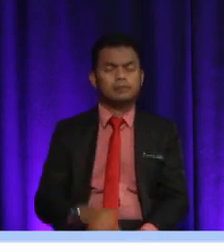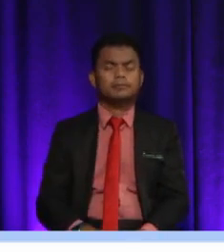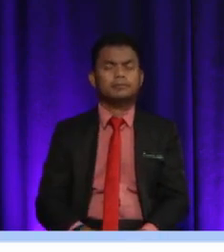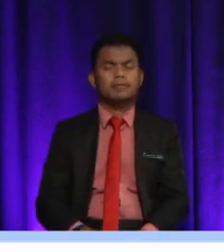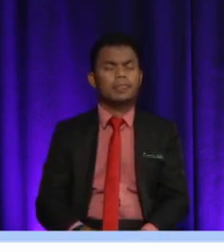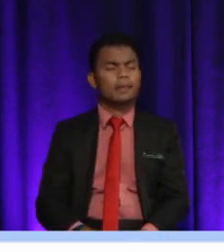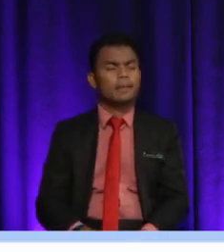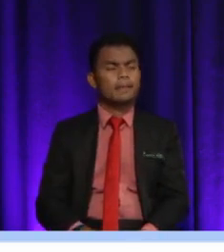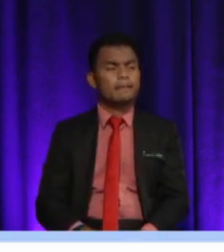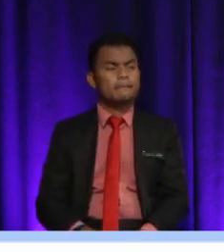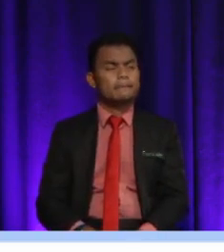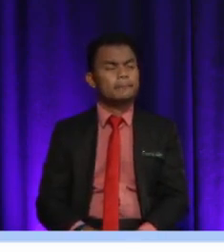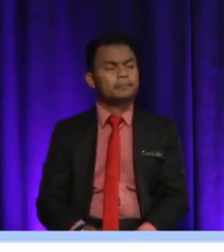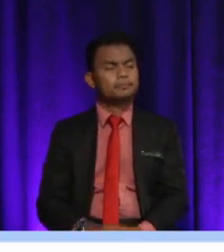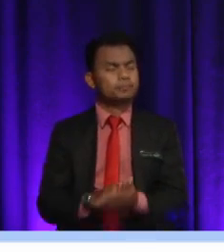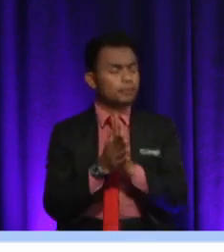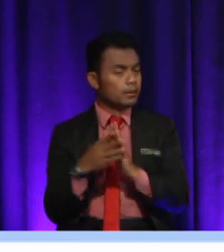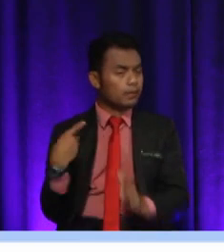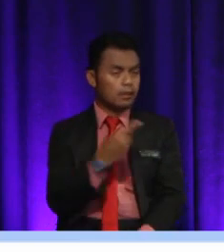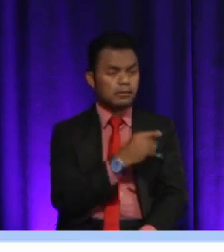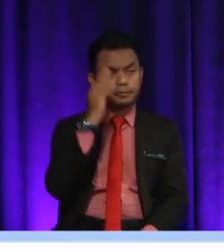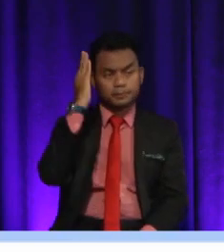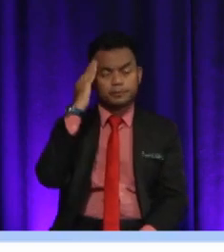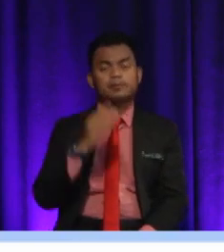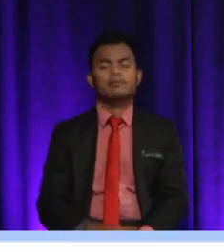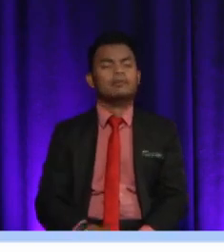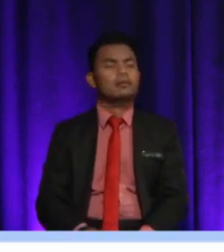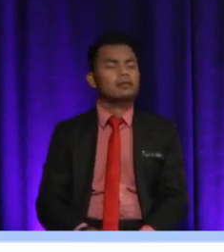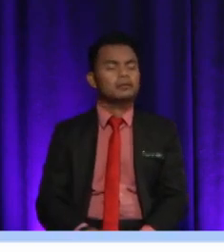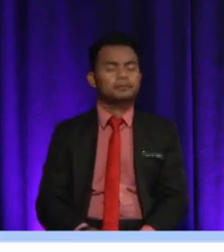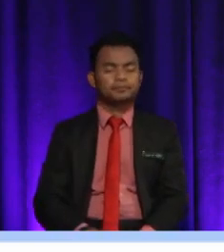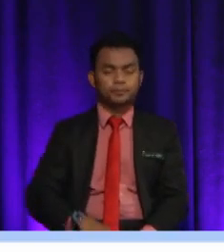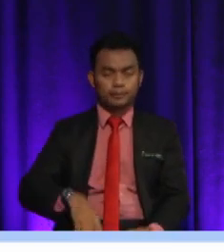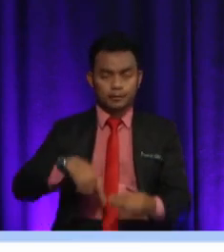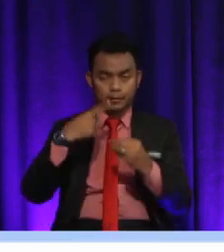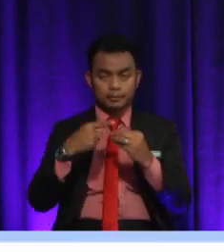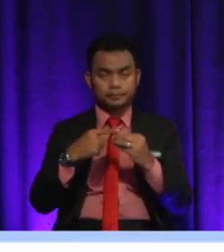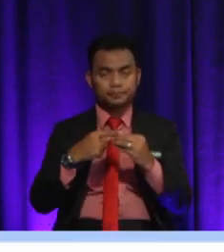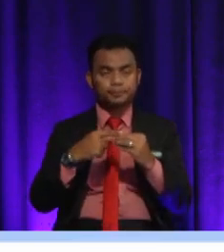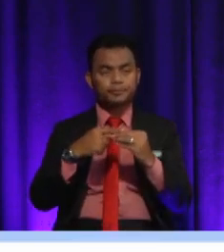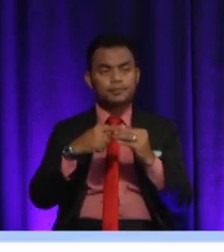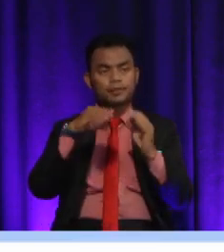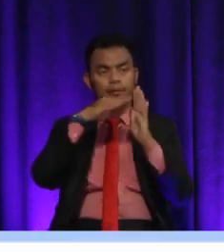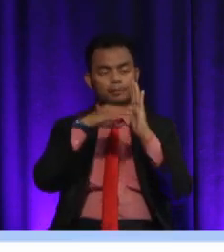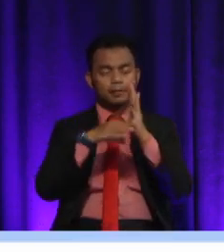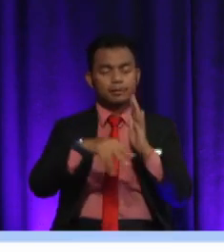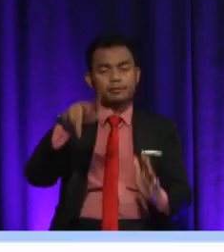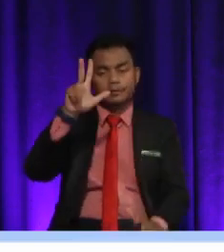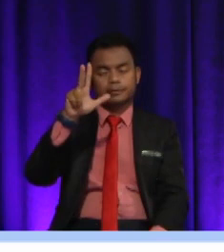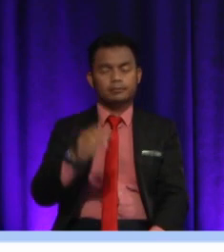given her a camera? So we know that now it's about paragraph 3. So this is paragraph